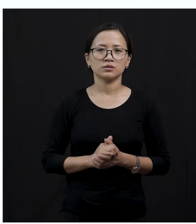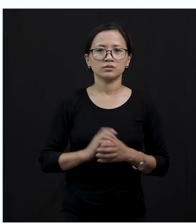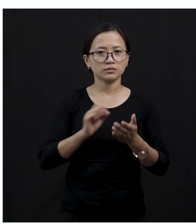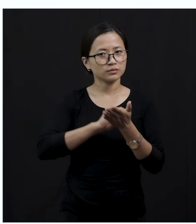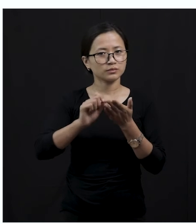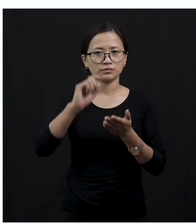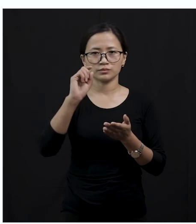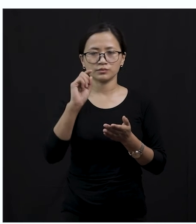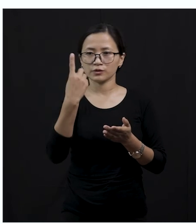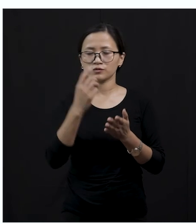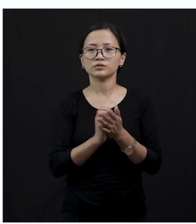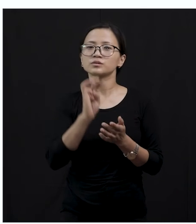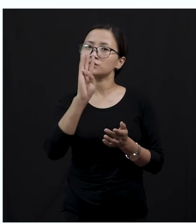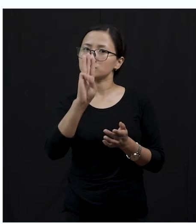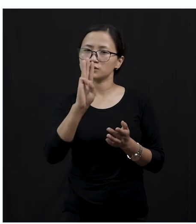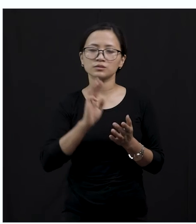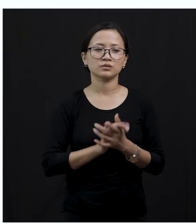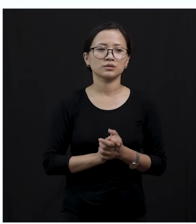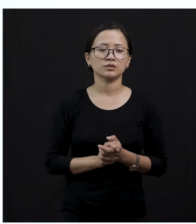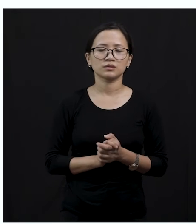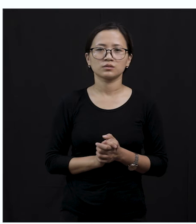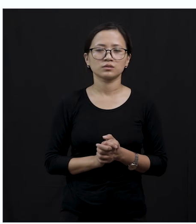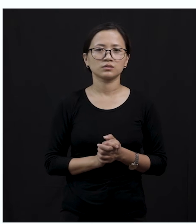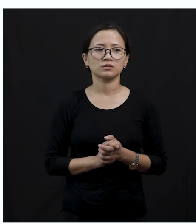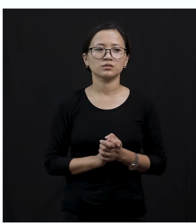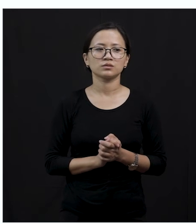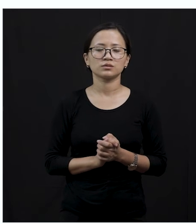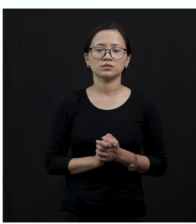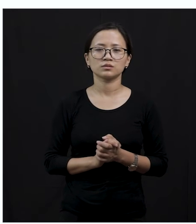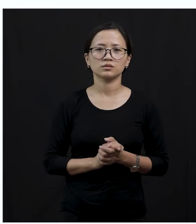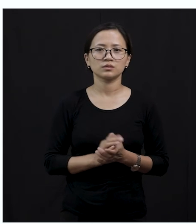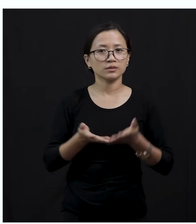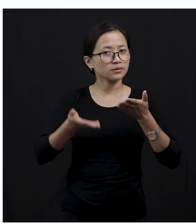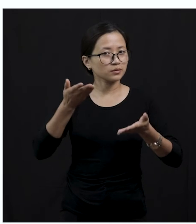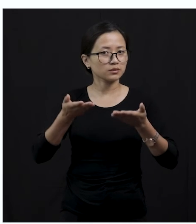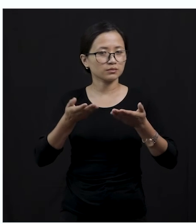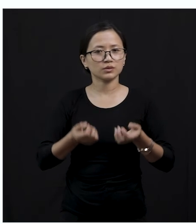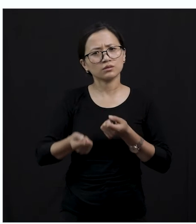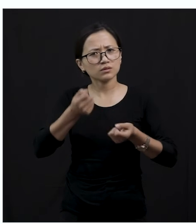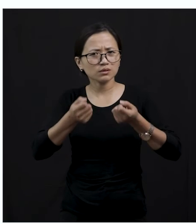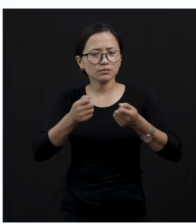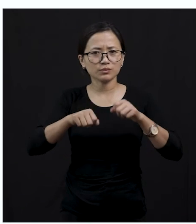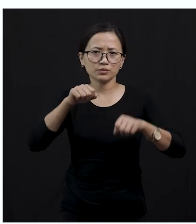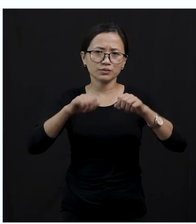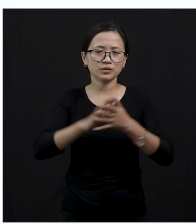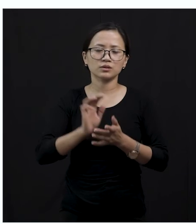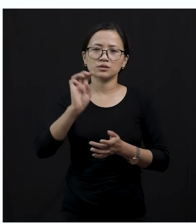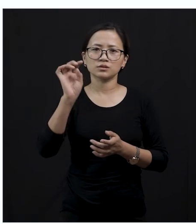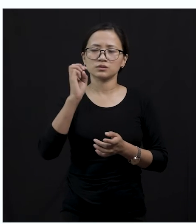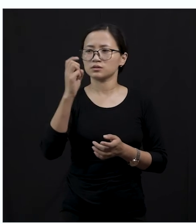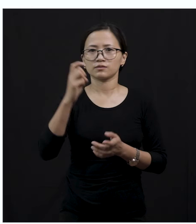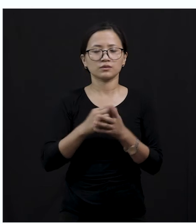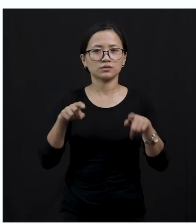first. Okay? Then 3 is already gone. So let's compare 7 and 6. 7